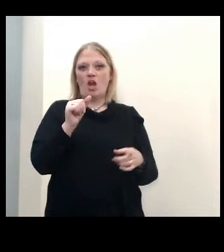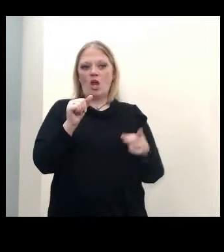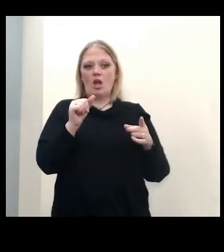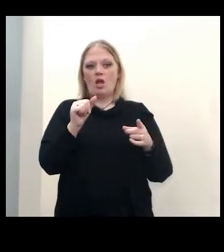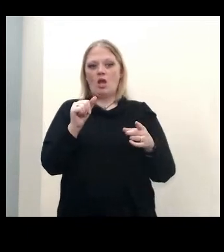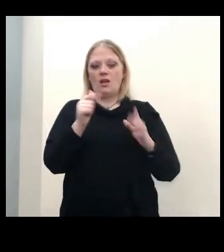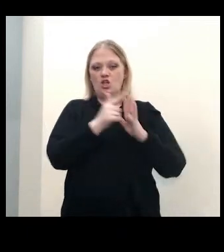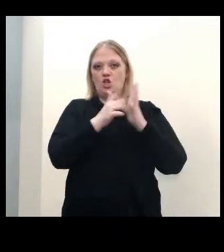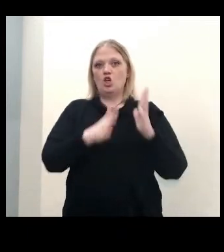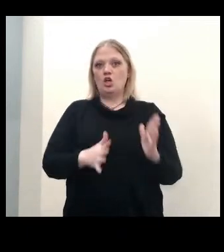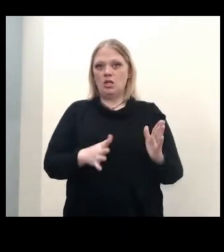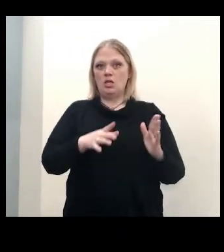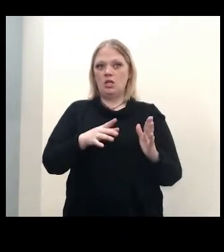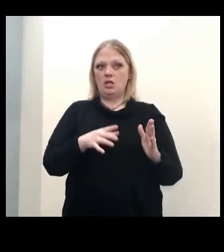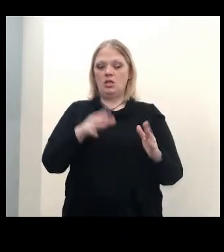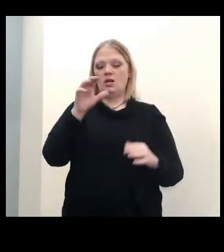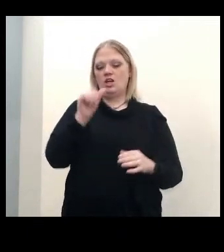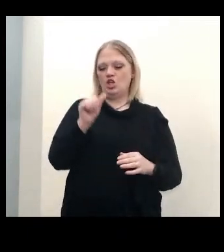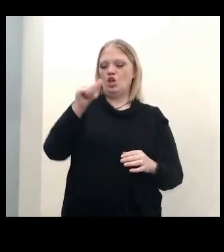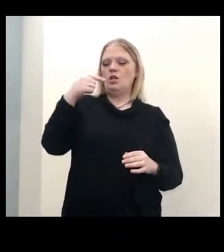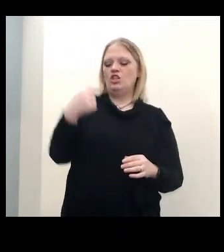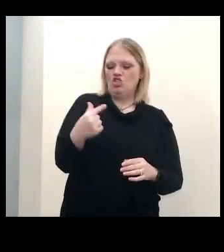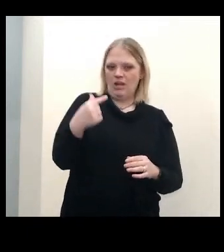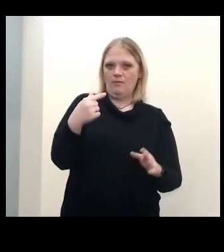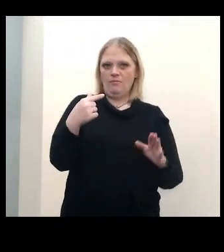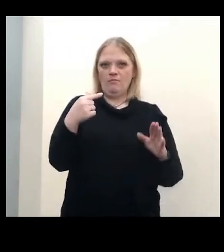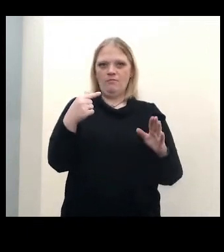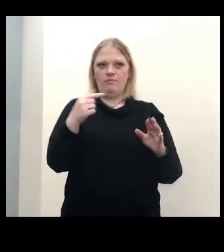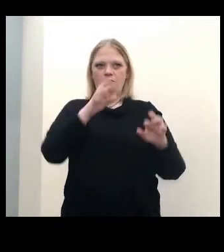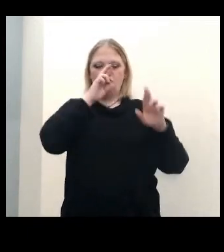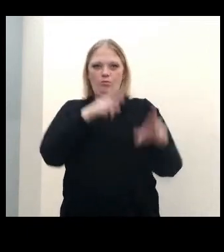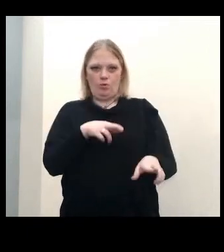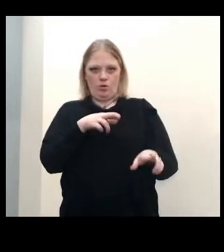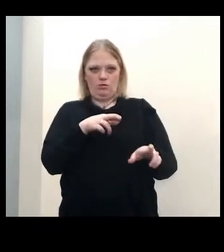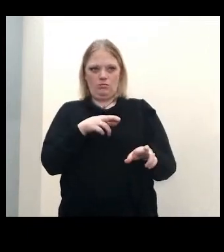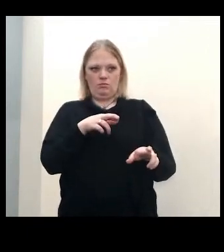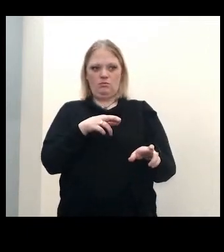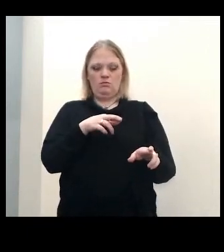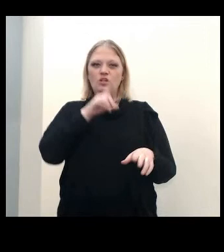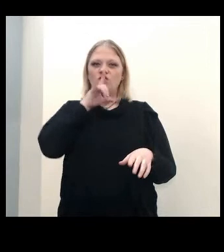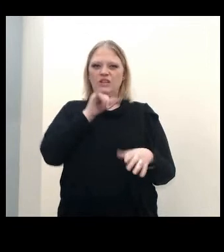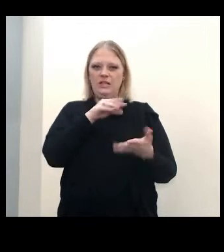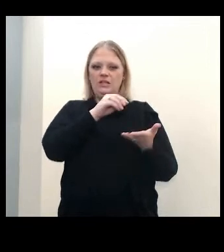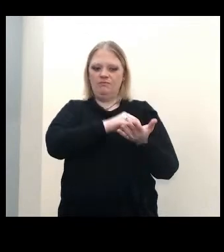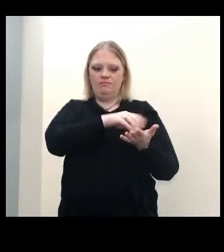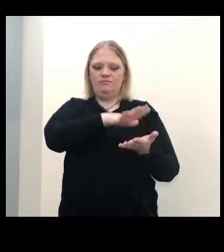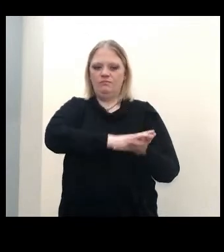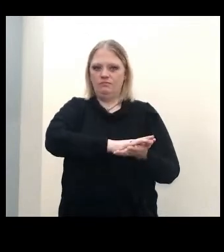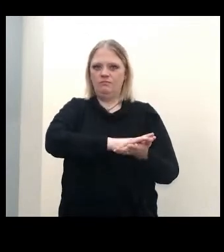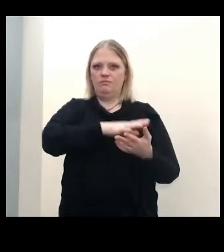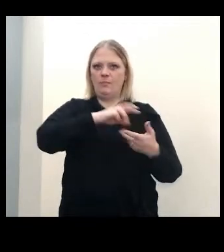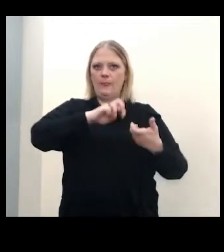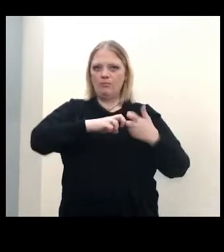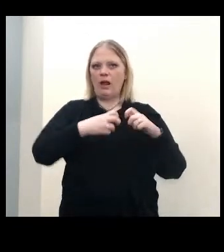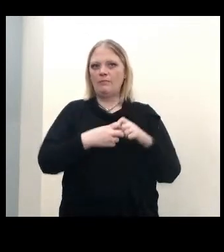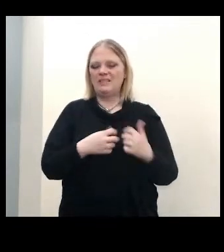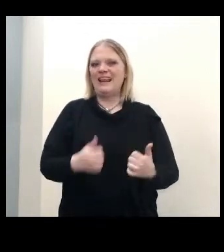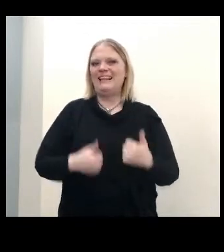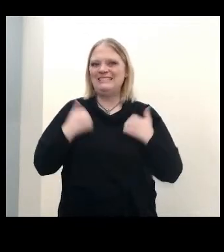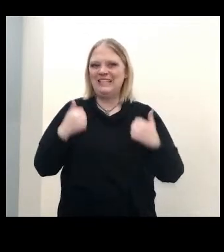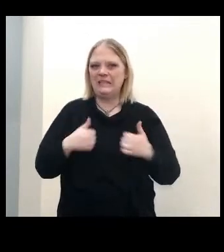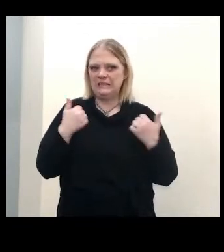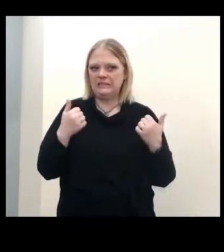really, Attorney General Letitia James's report really noted the problems that exist in